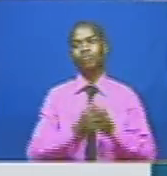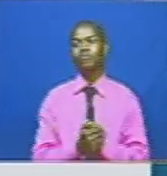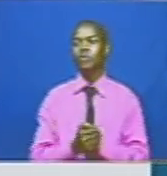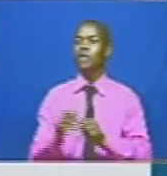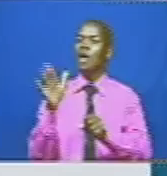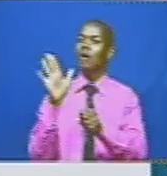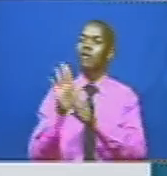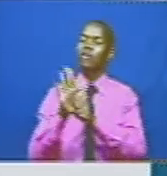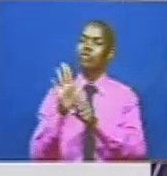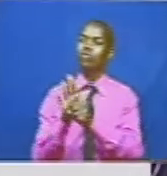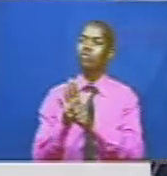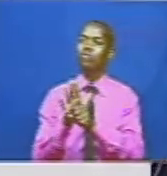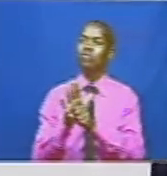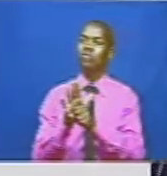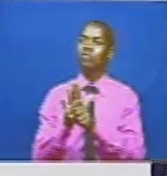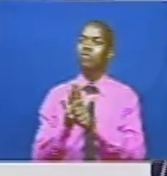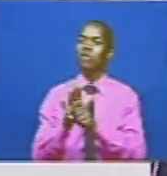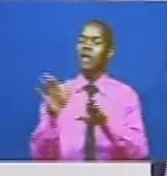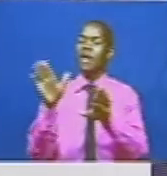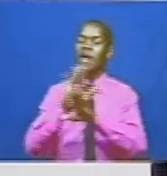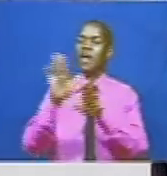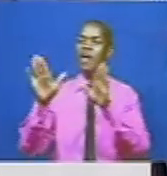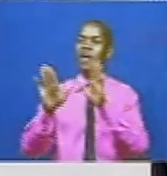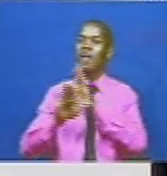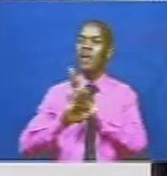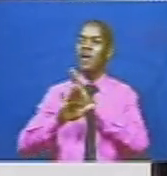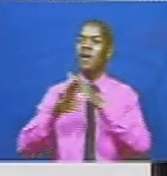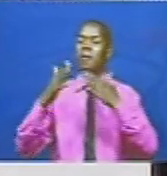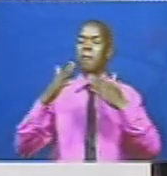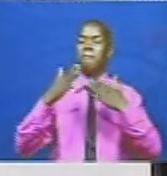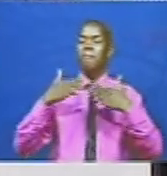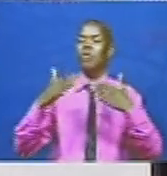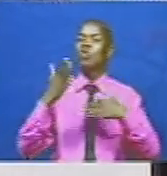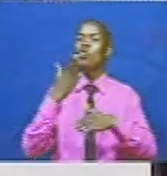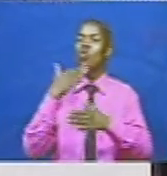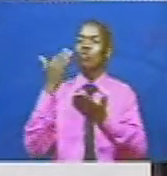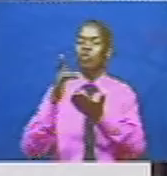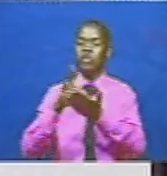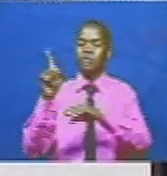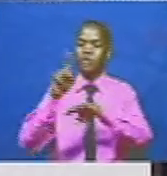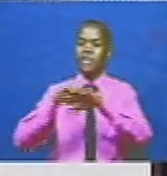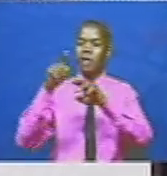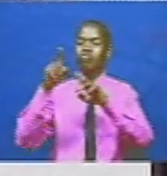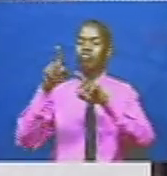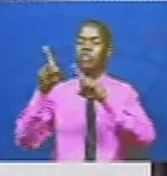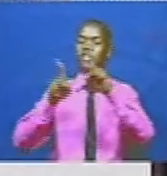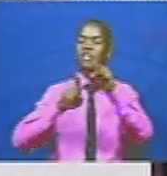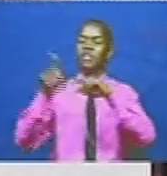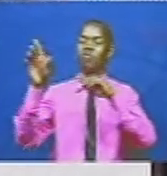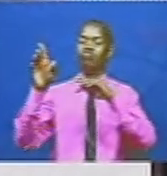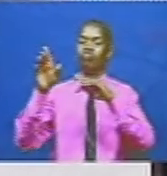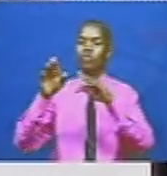Quite a lot, because basically everybody wants to save at the end of the day. So when you travel to a place, the first thing you're looking